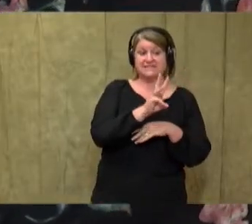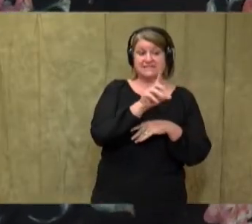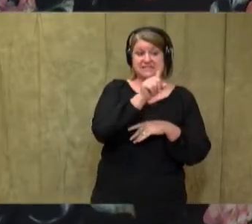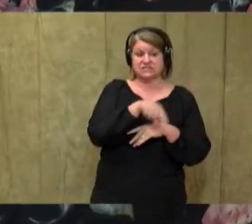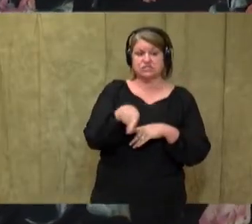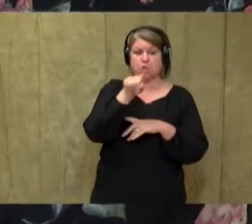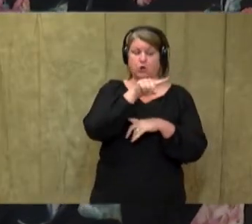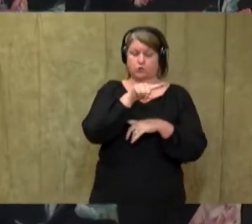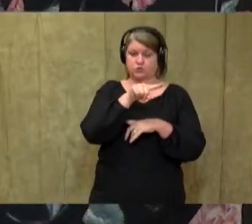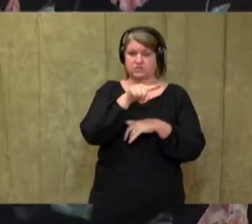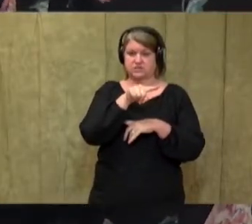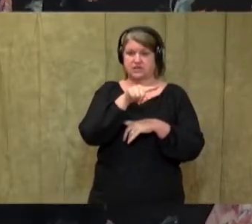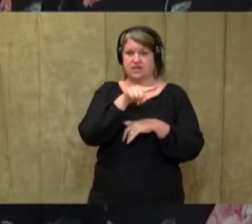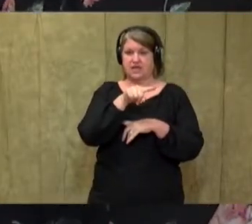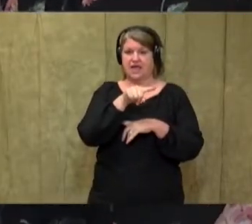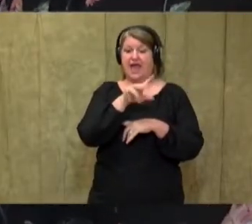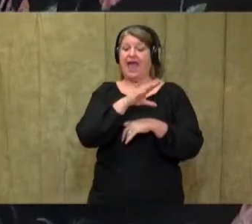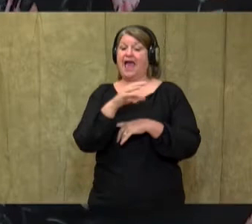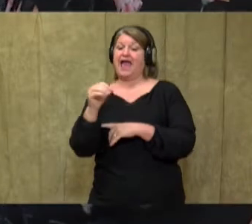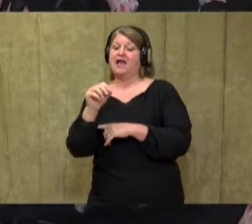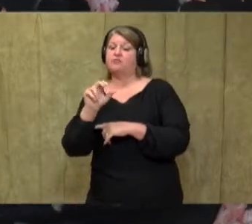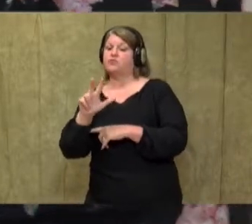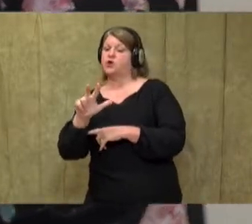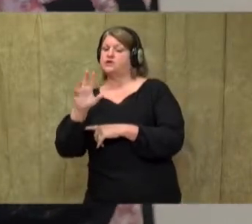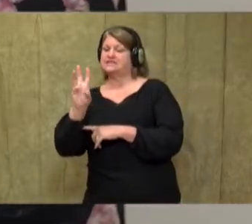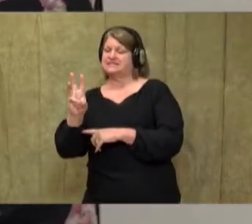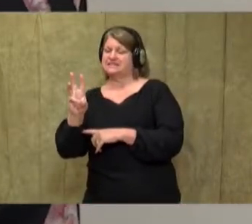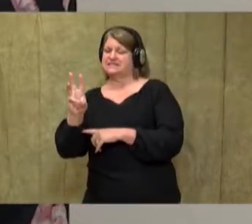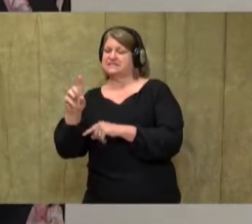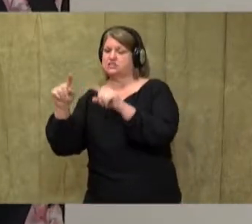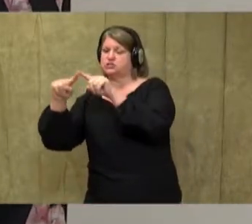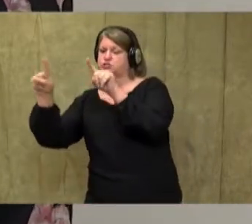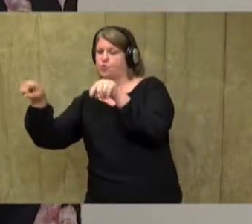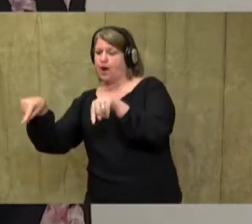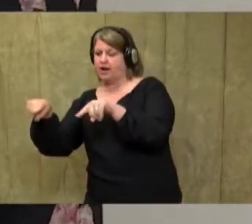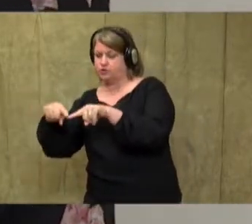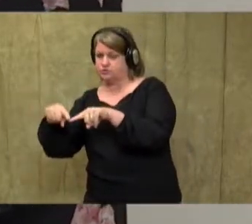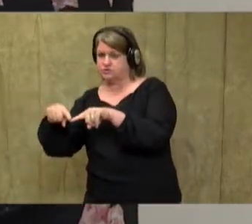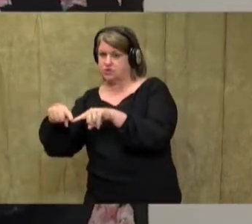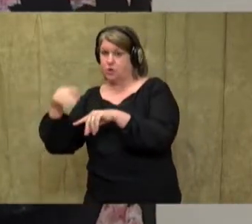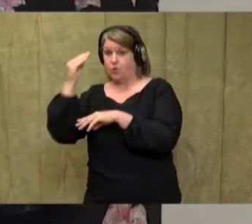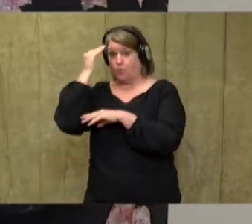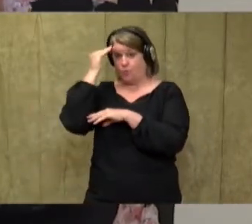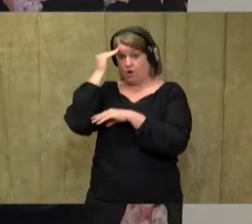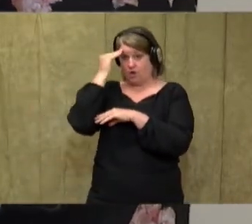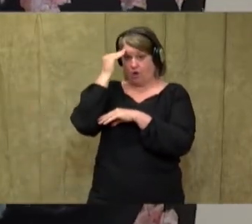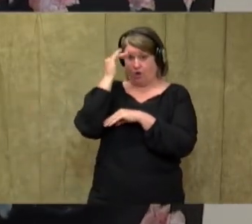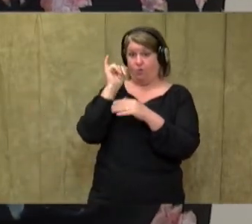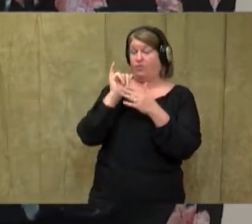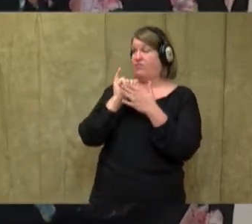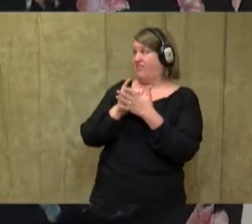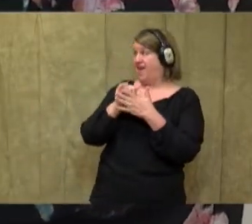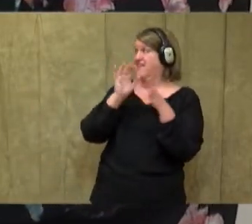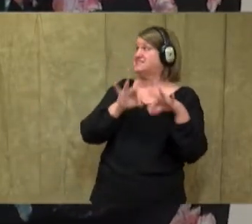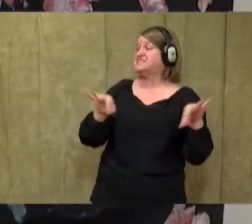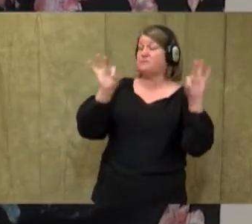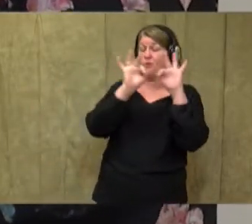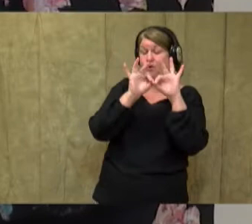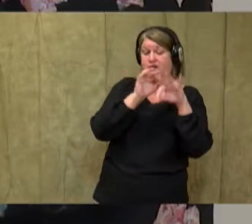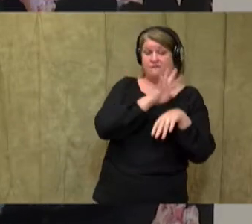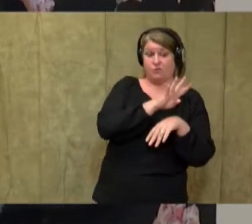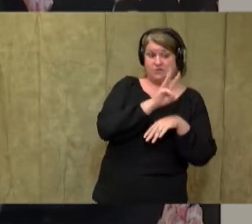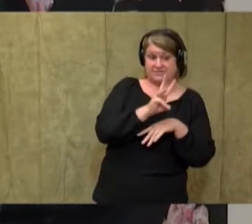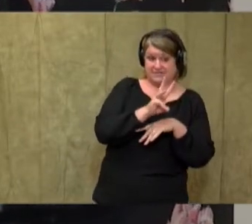46 circles and 36 squares. We know that would be important. 46